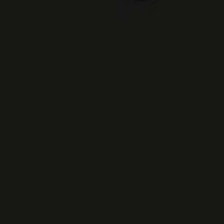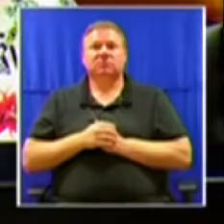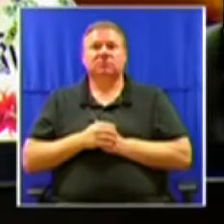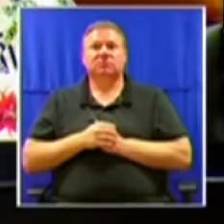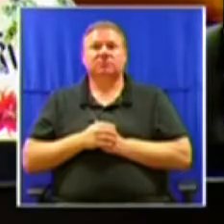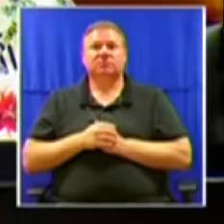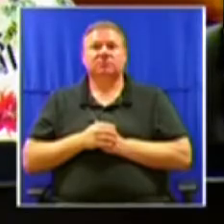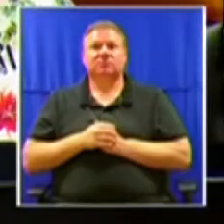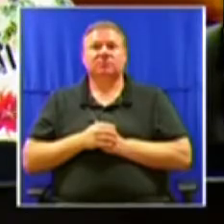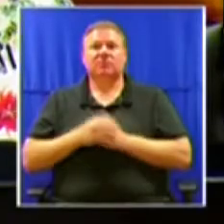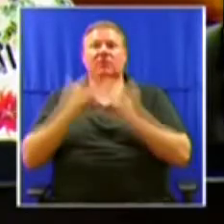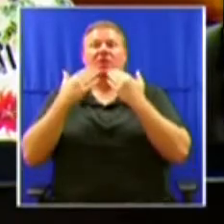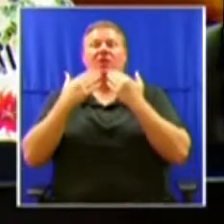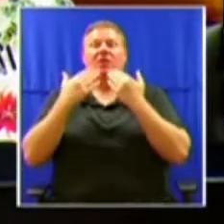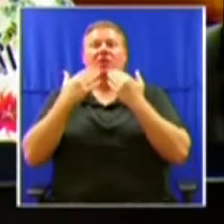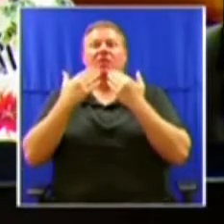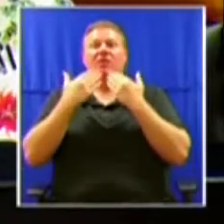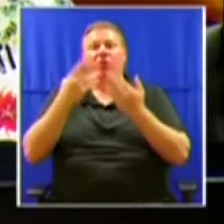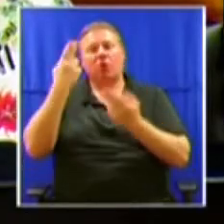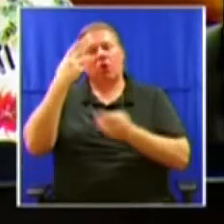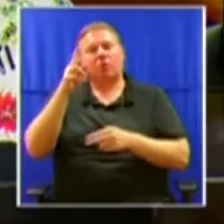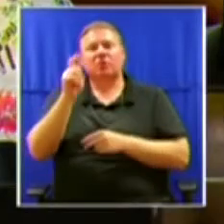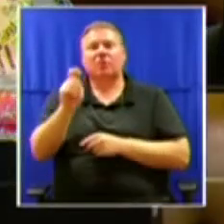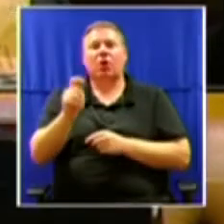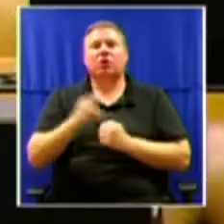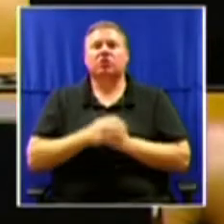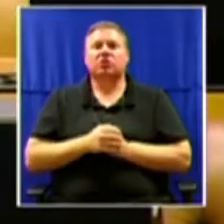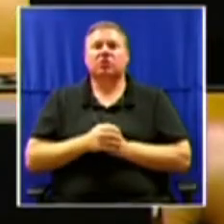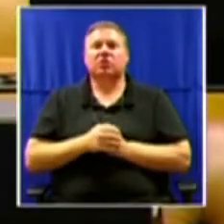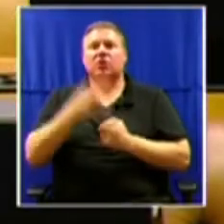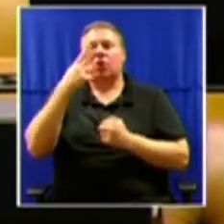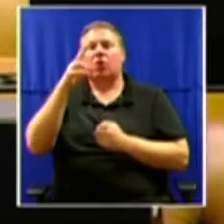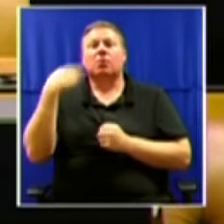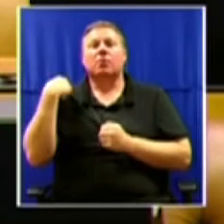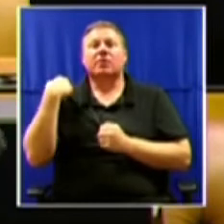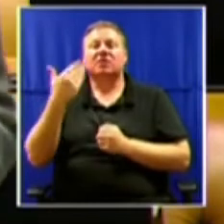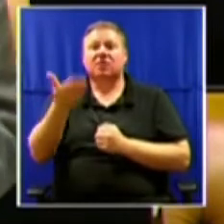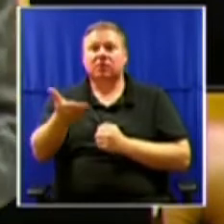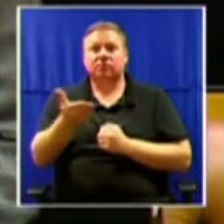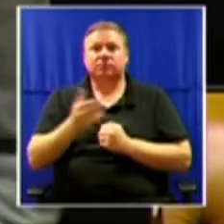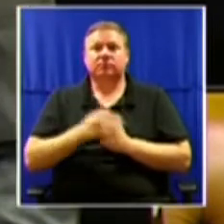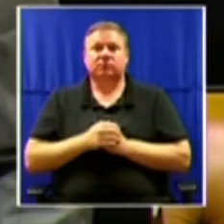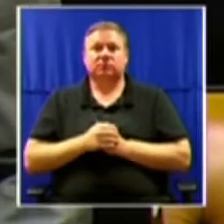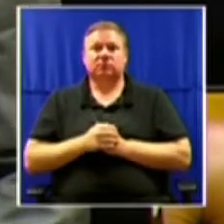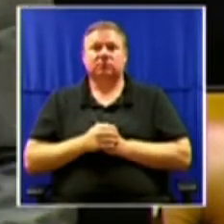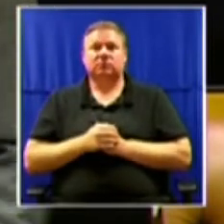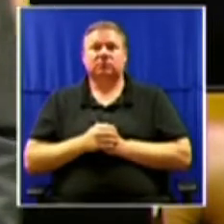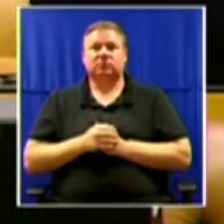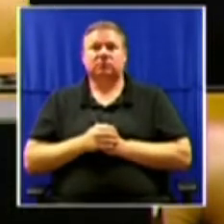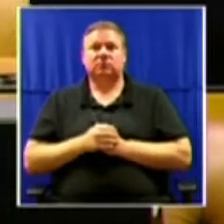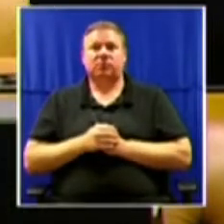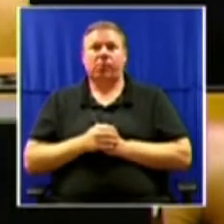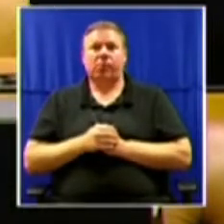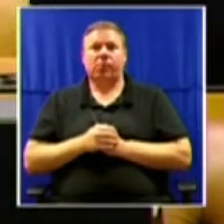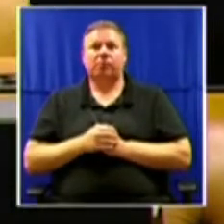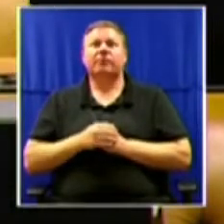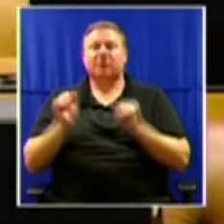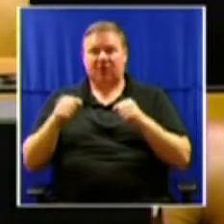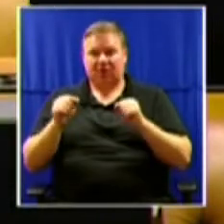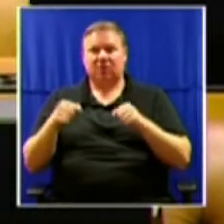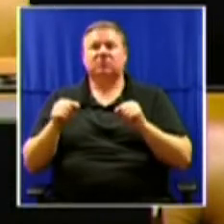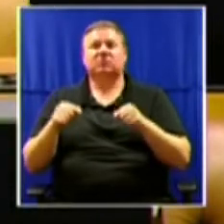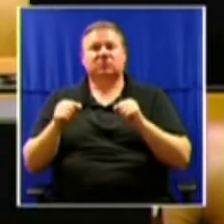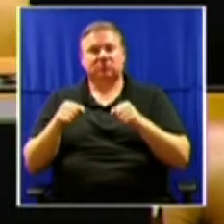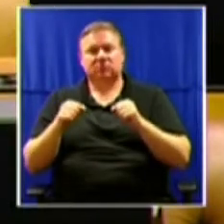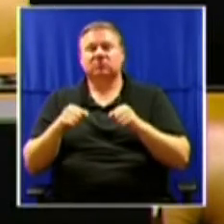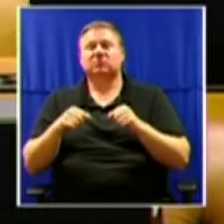Thank you, Honorable Ter Blanche. The Minister. Chairperson, that's correct. We've